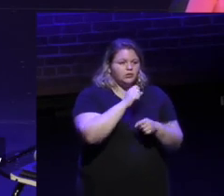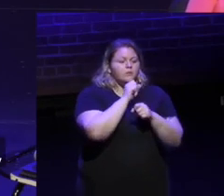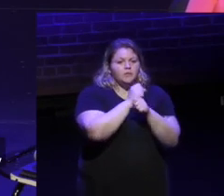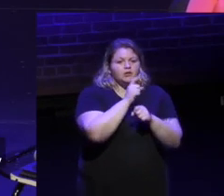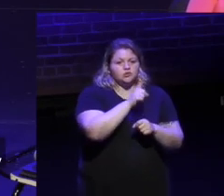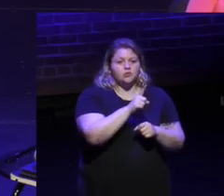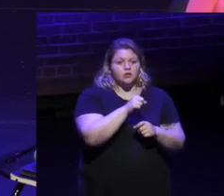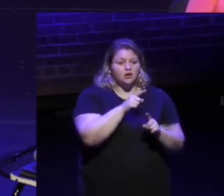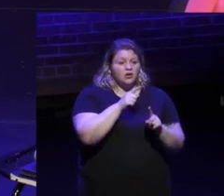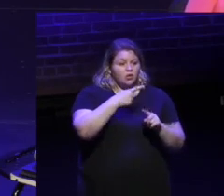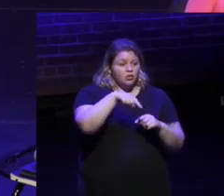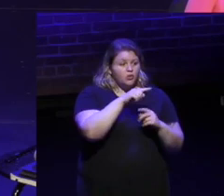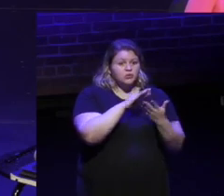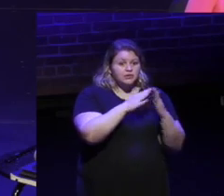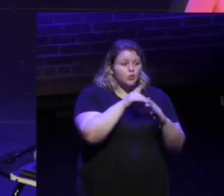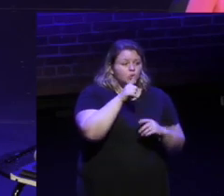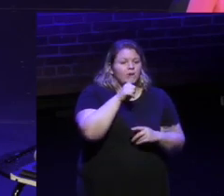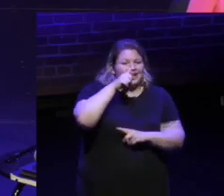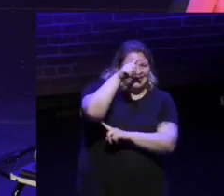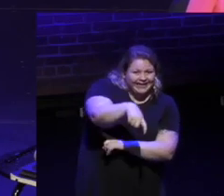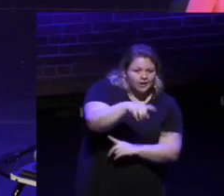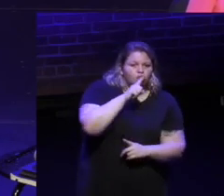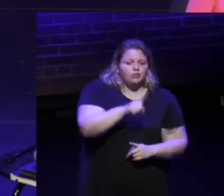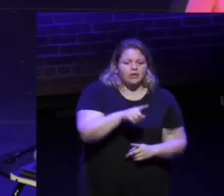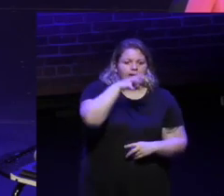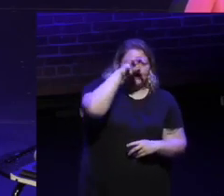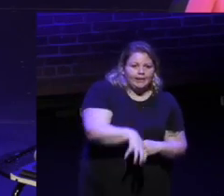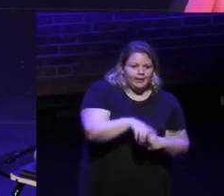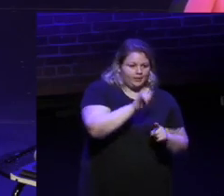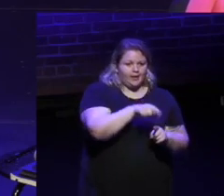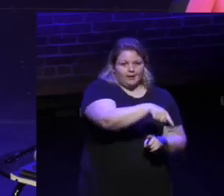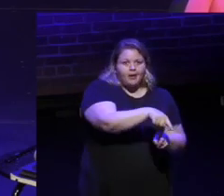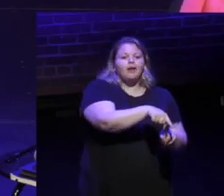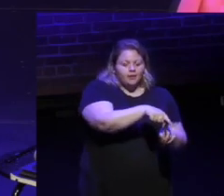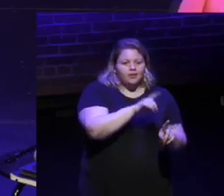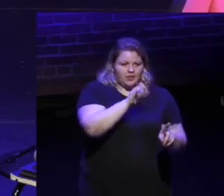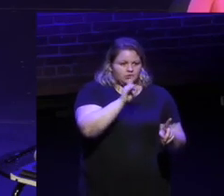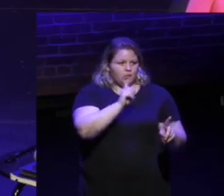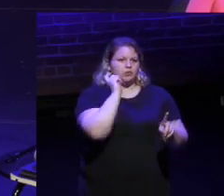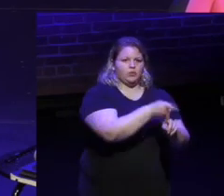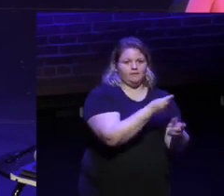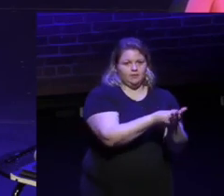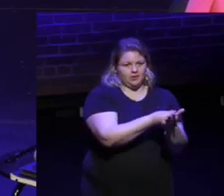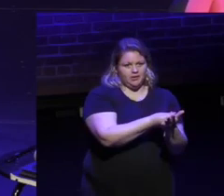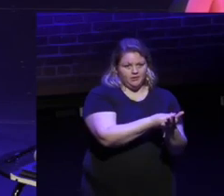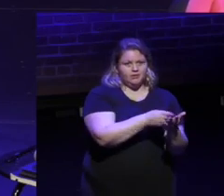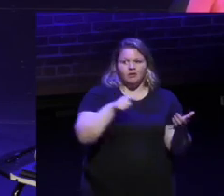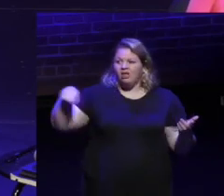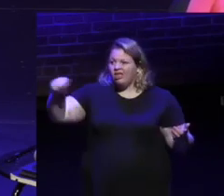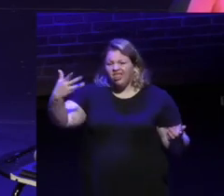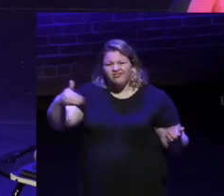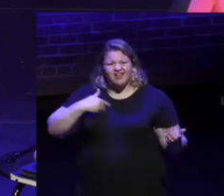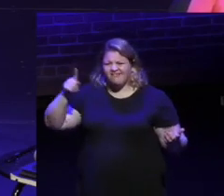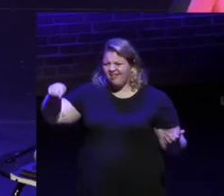need communities, which hasn't always been the case, by the way, with that program. And we've done audits and we've done oversight in the Economic Development Committee to